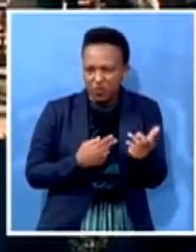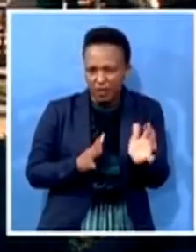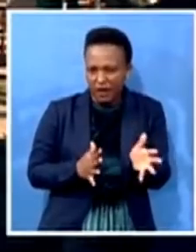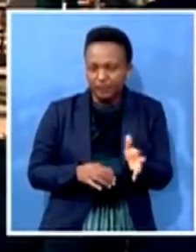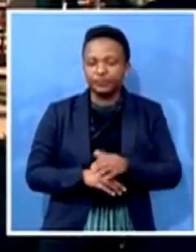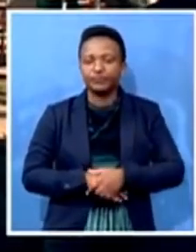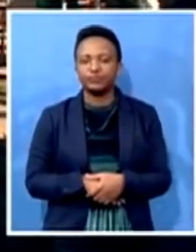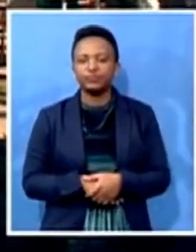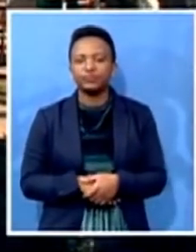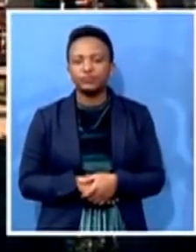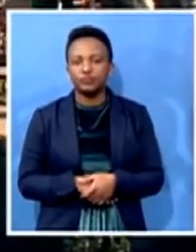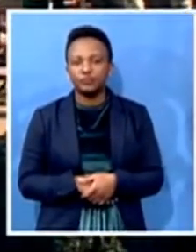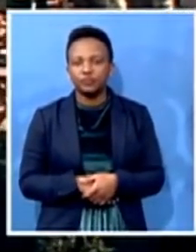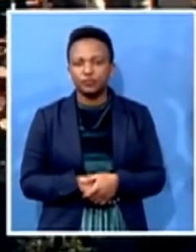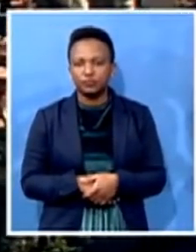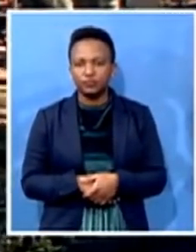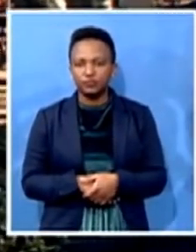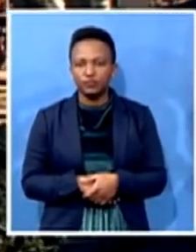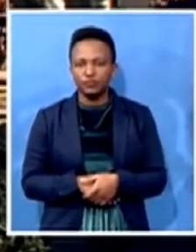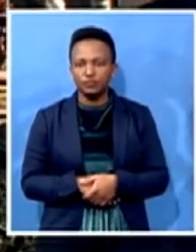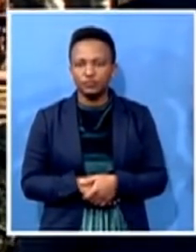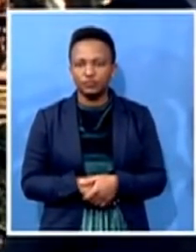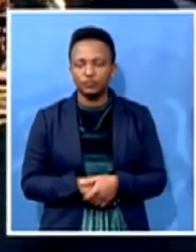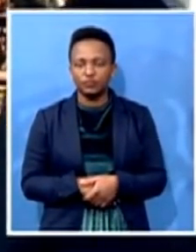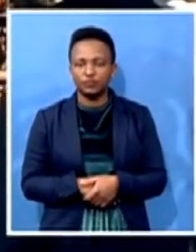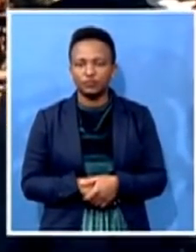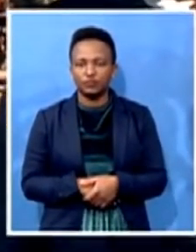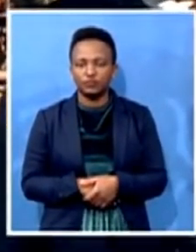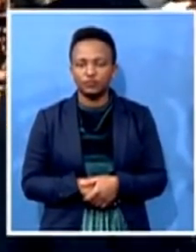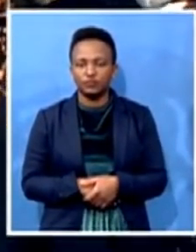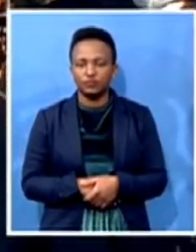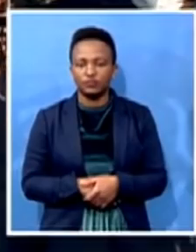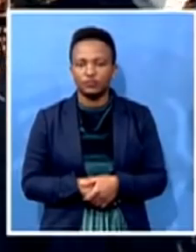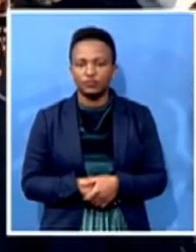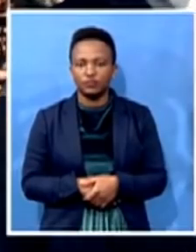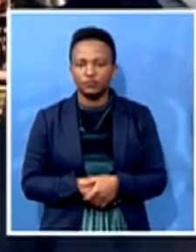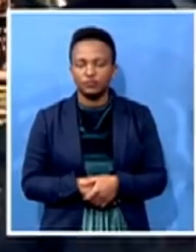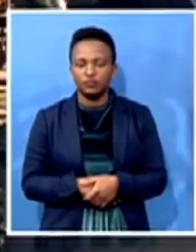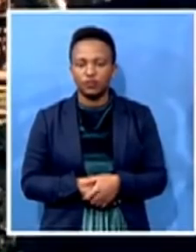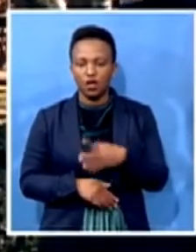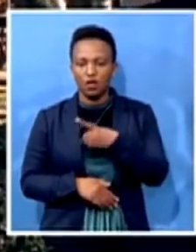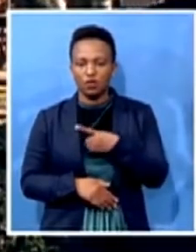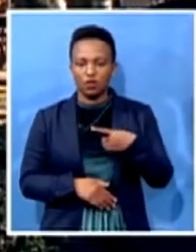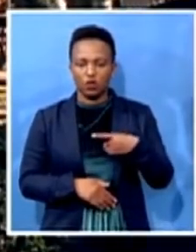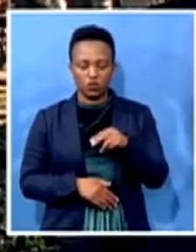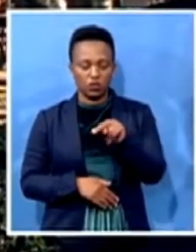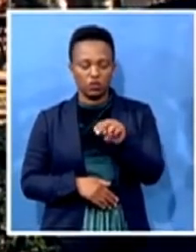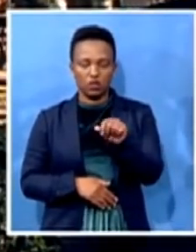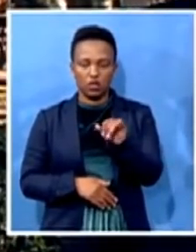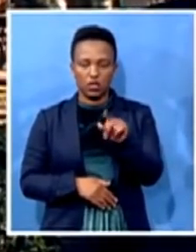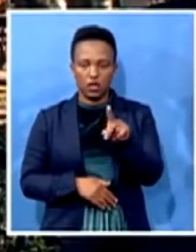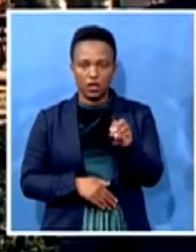Okay. Sorry? Dr. Naidu. Dr. Naidu. First name. Yeah, first VIS.